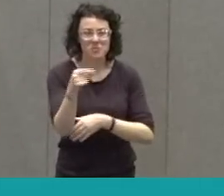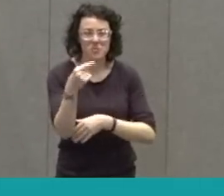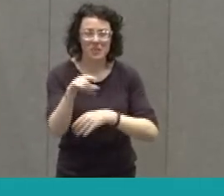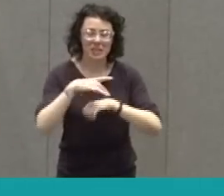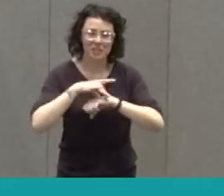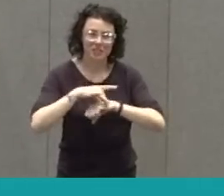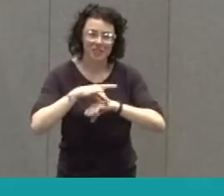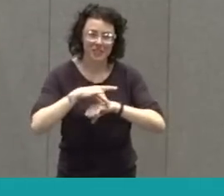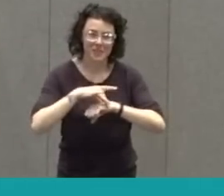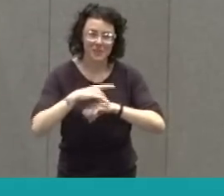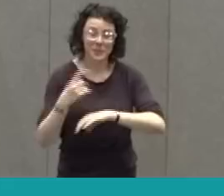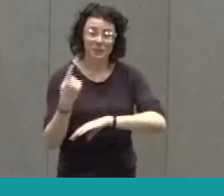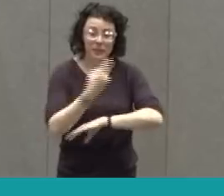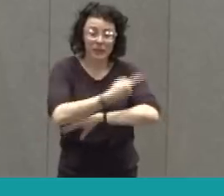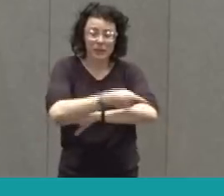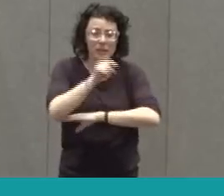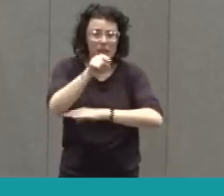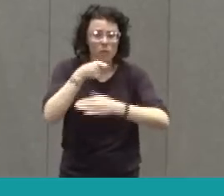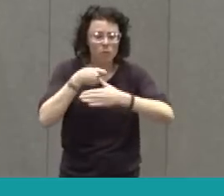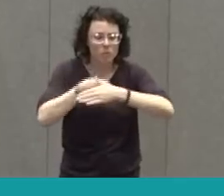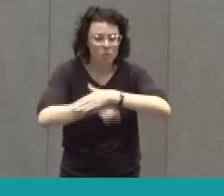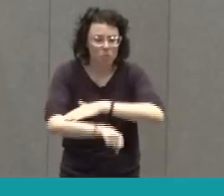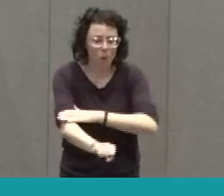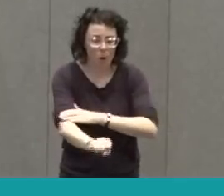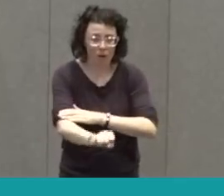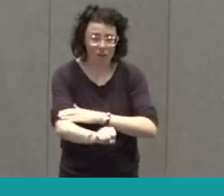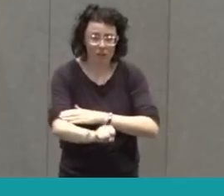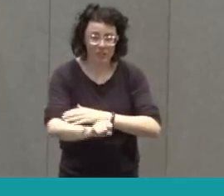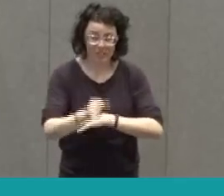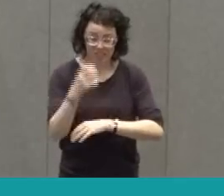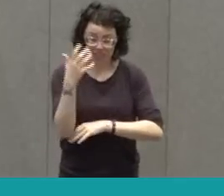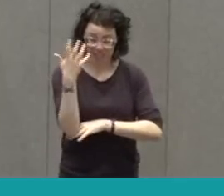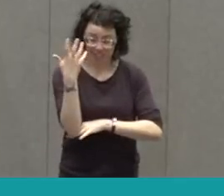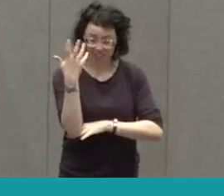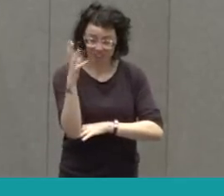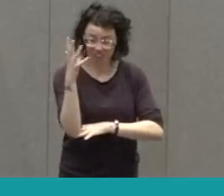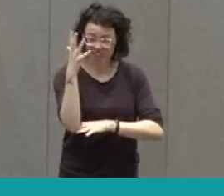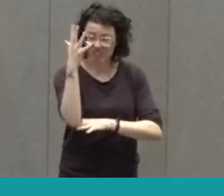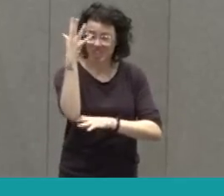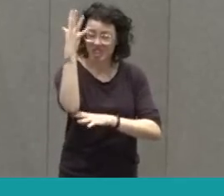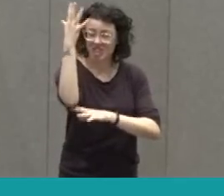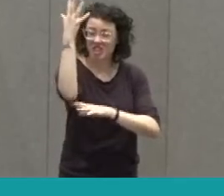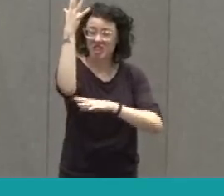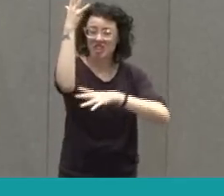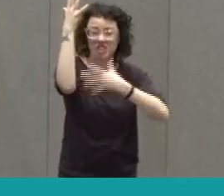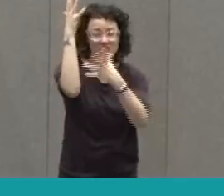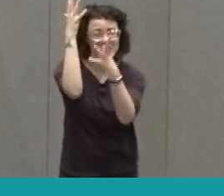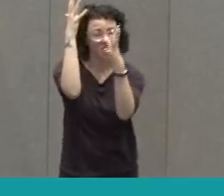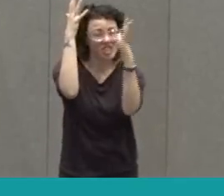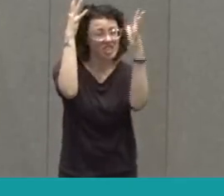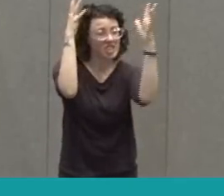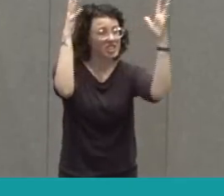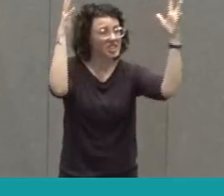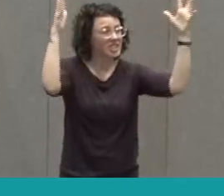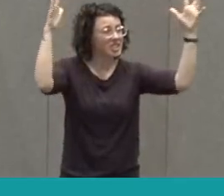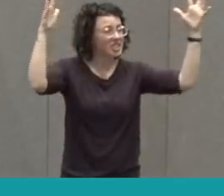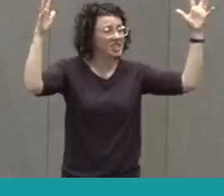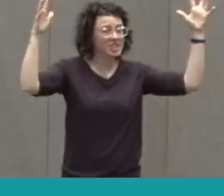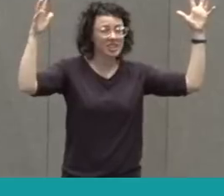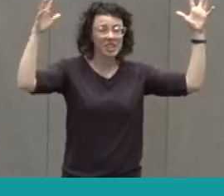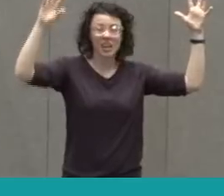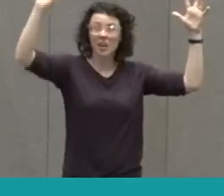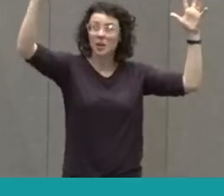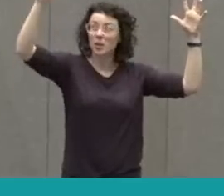On the day you were born, a forest of tall trees collected the sun's light in their leaves, where,